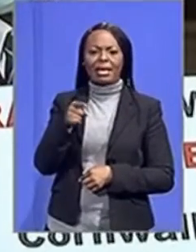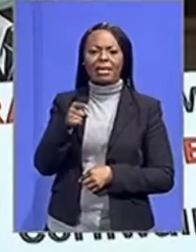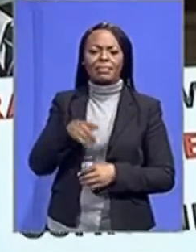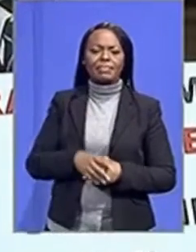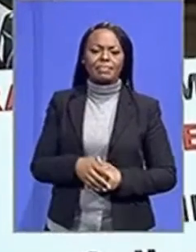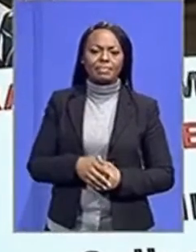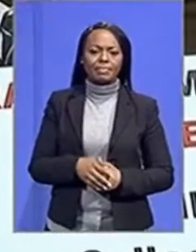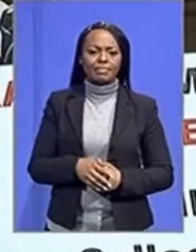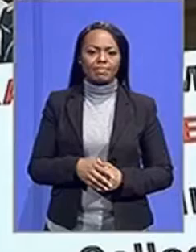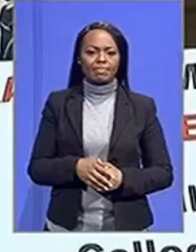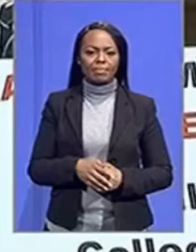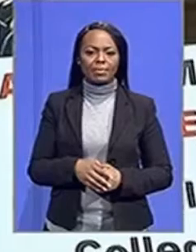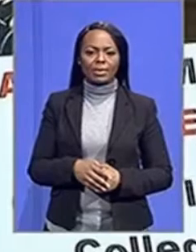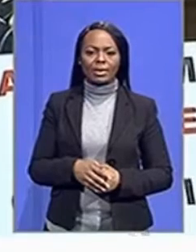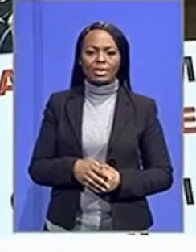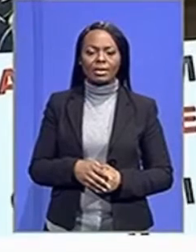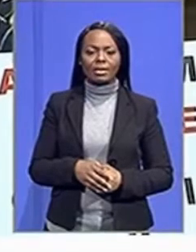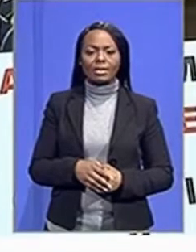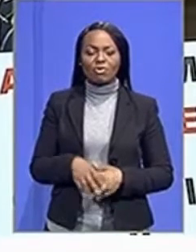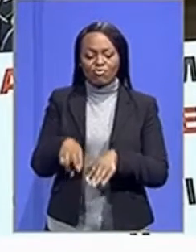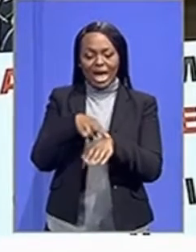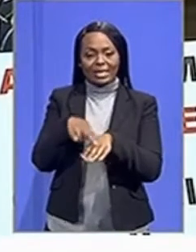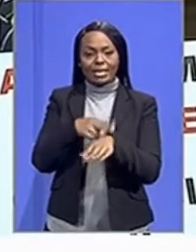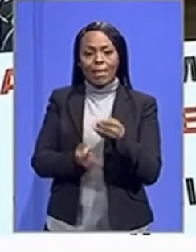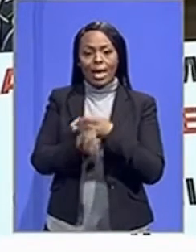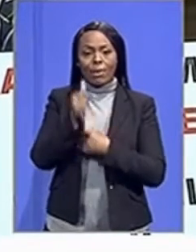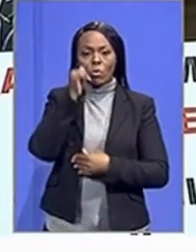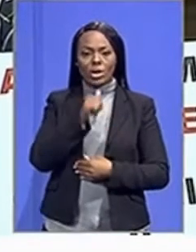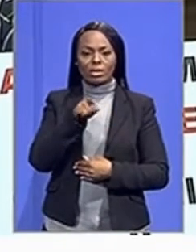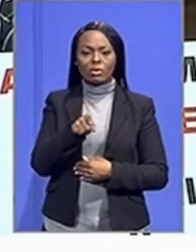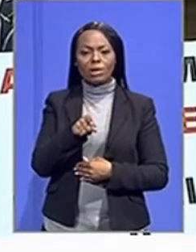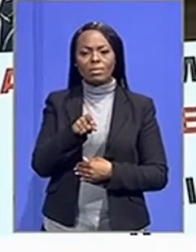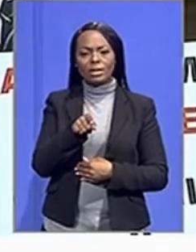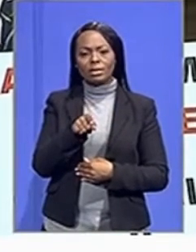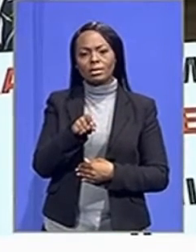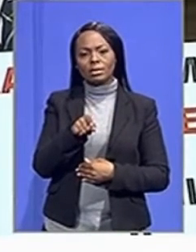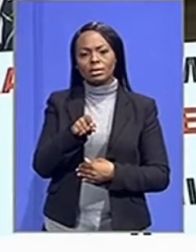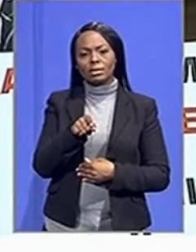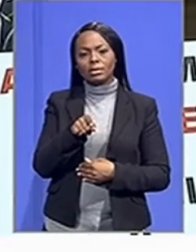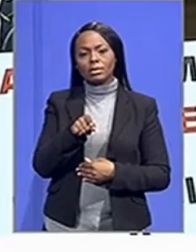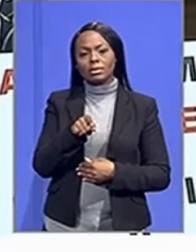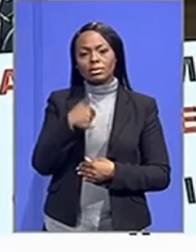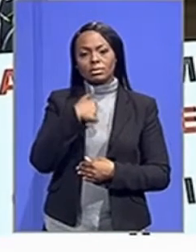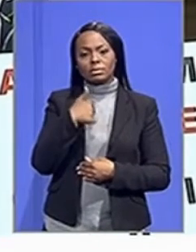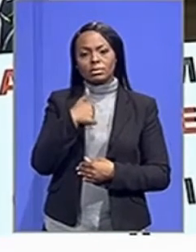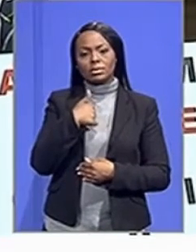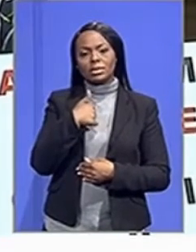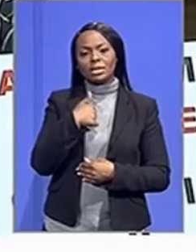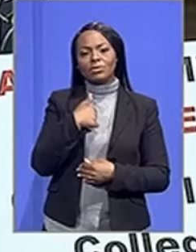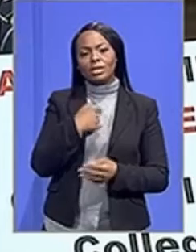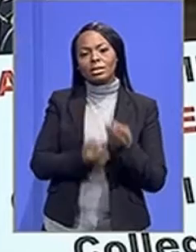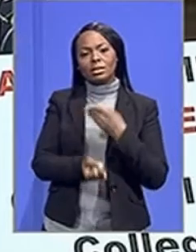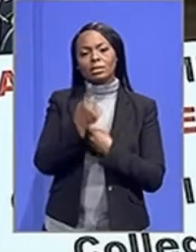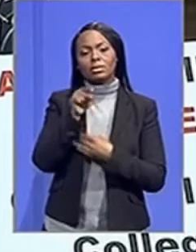My first and most vivid memory of racism happened when I was only in grade 4. I was happily on my way to